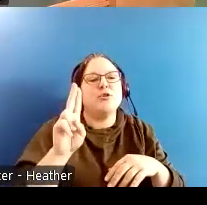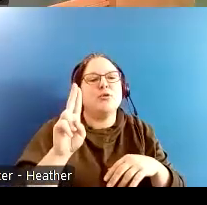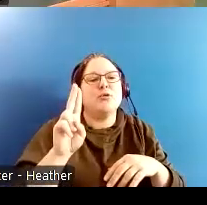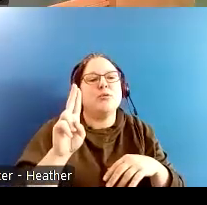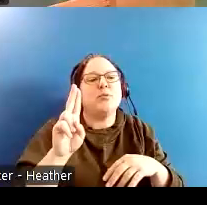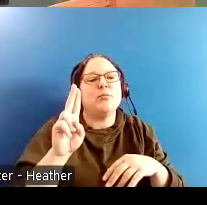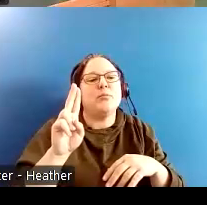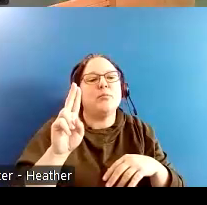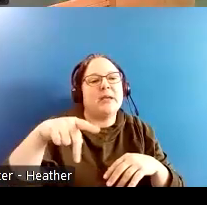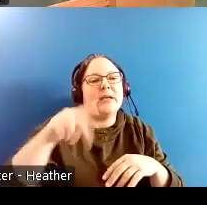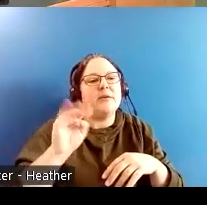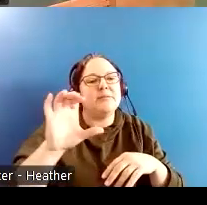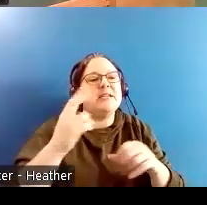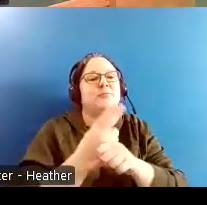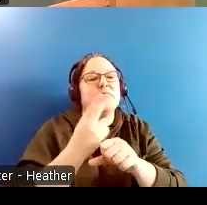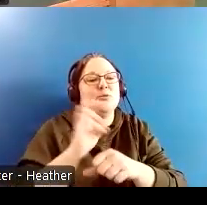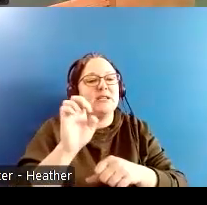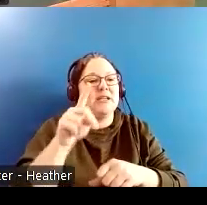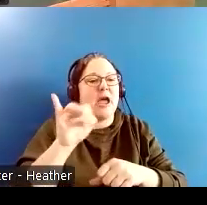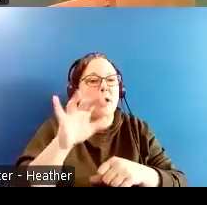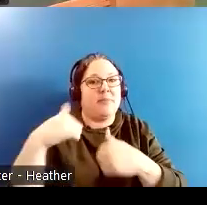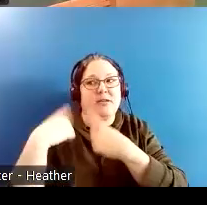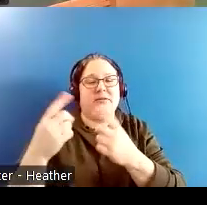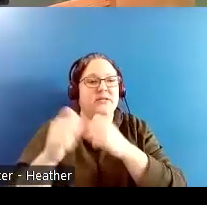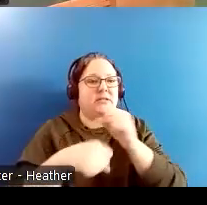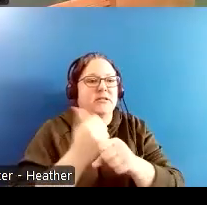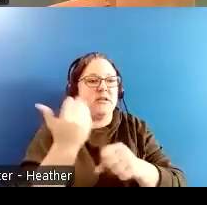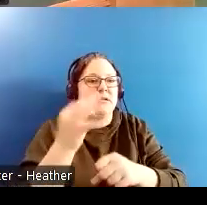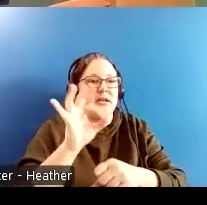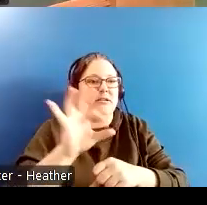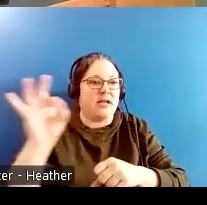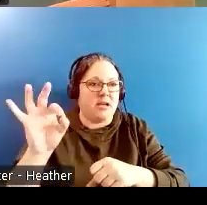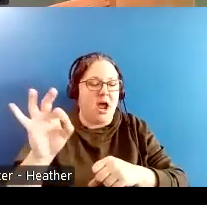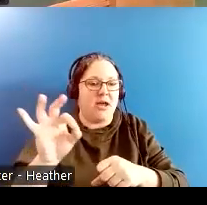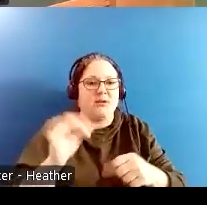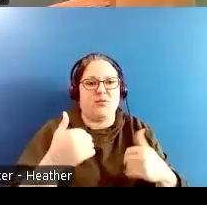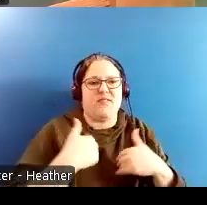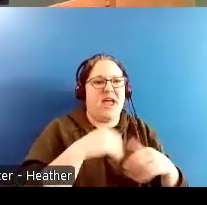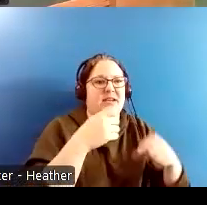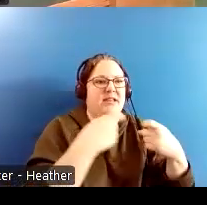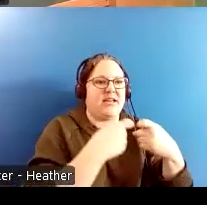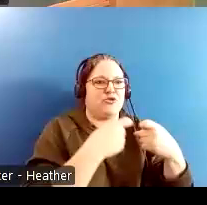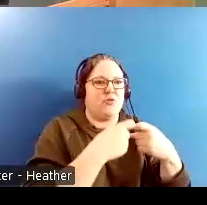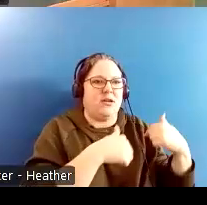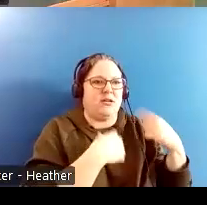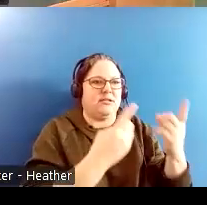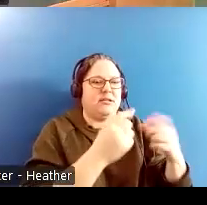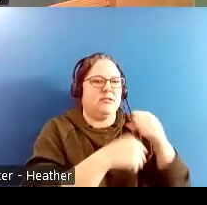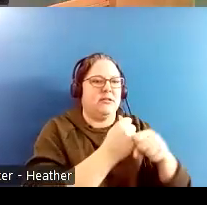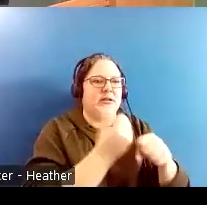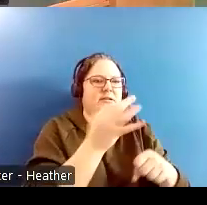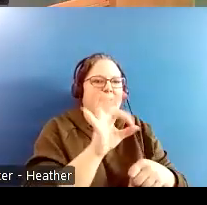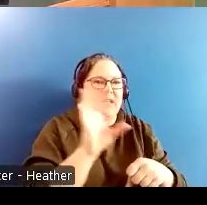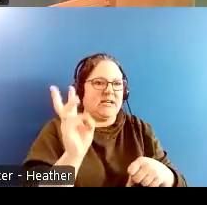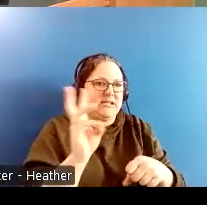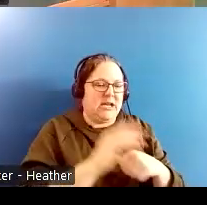since 1999, and we've had an electronic health record since 1996. And so I noticed